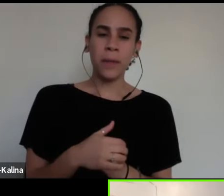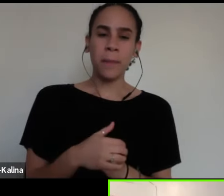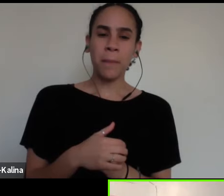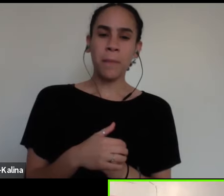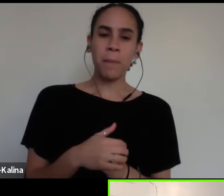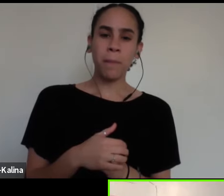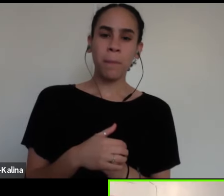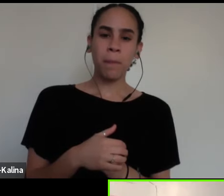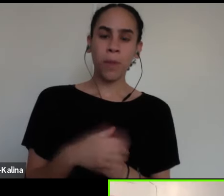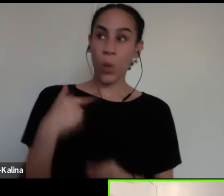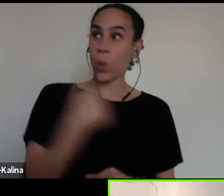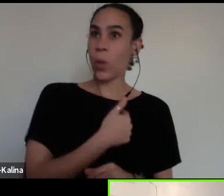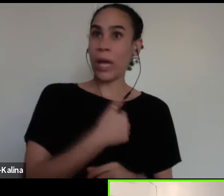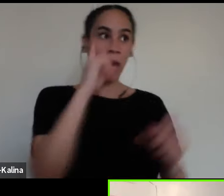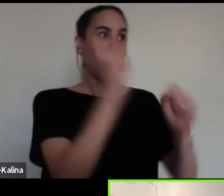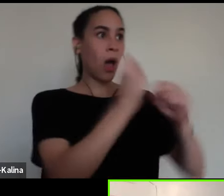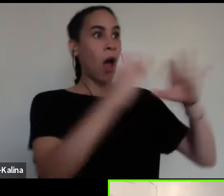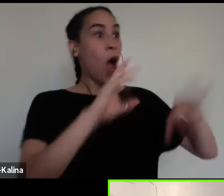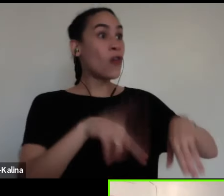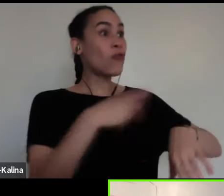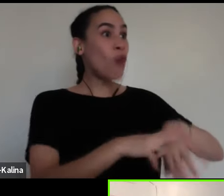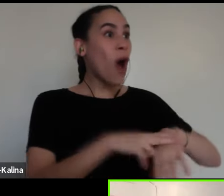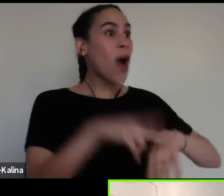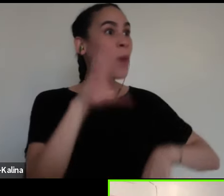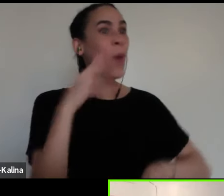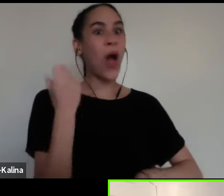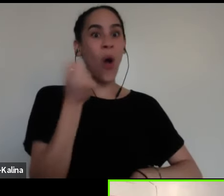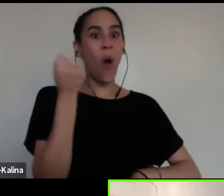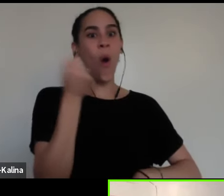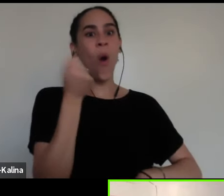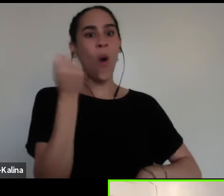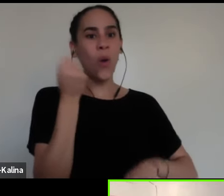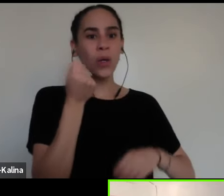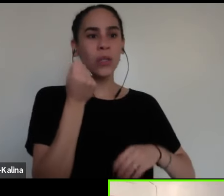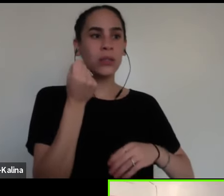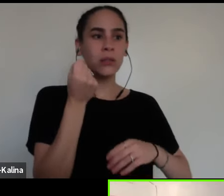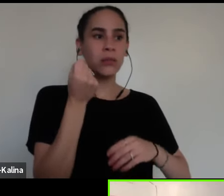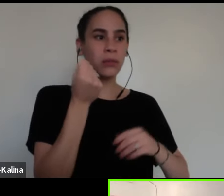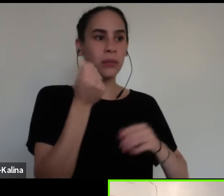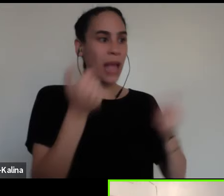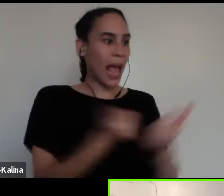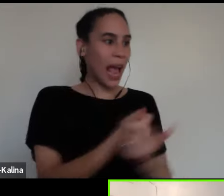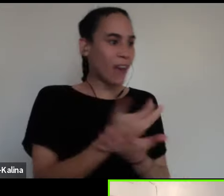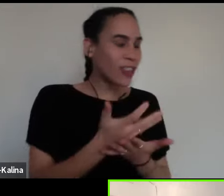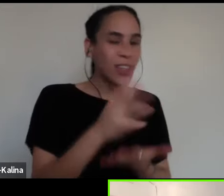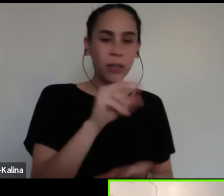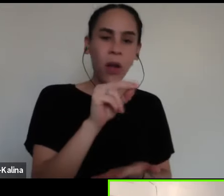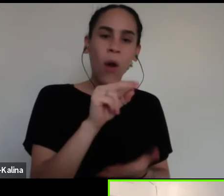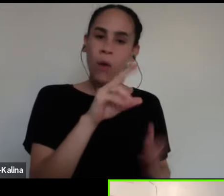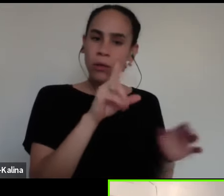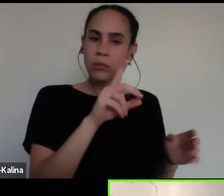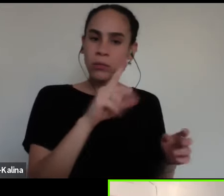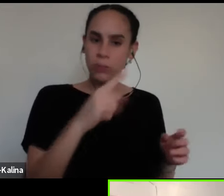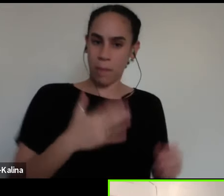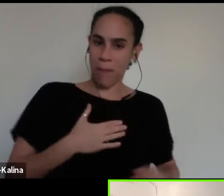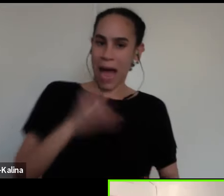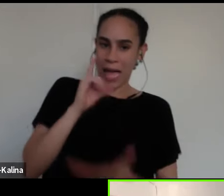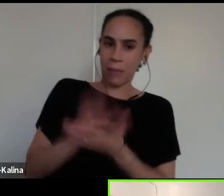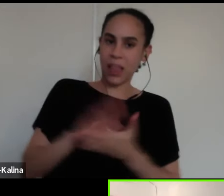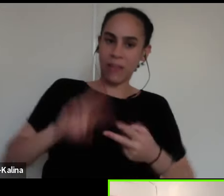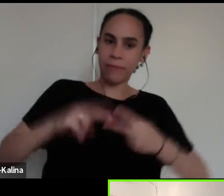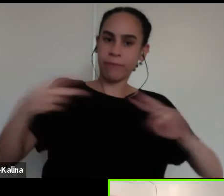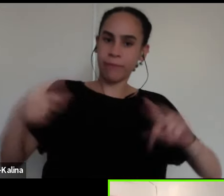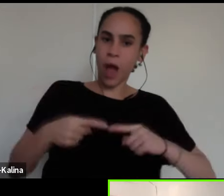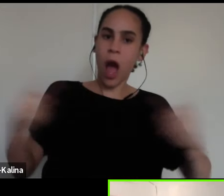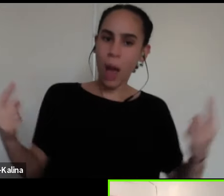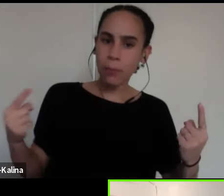to be normal, is what's going to hold our emotions as normal as well. Whereas my belief is, in fact, we're doing the opposite. Holding to that